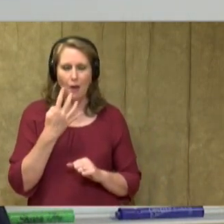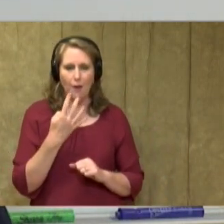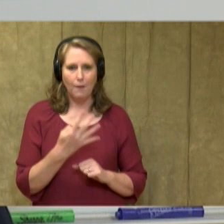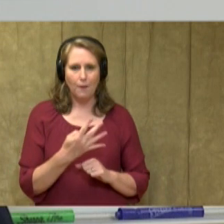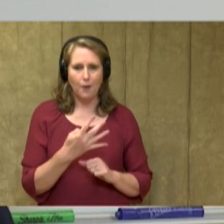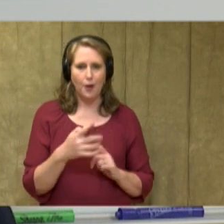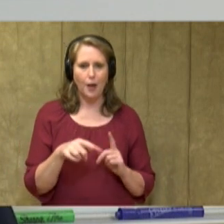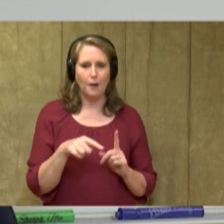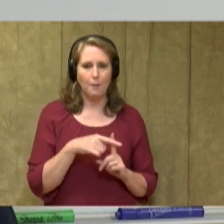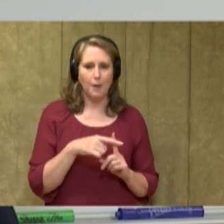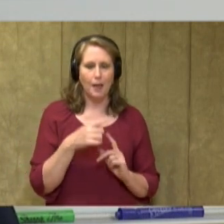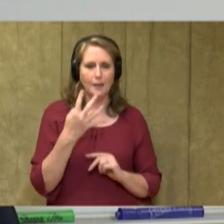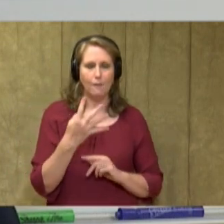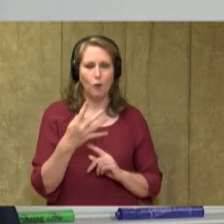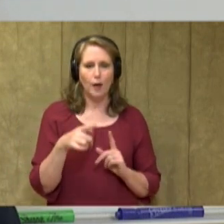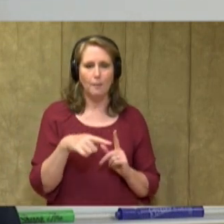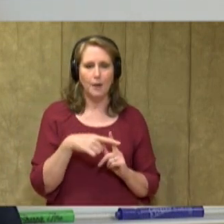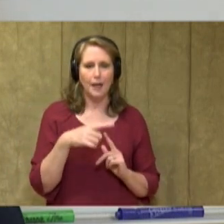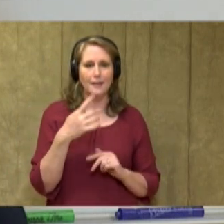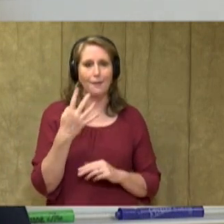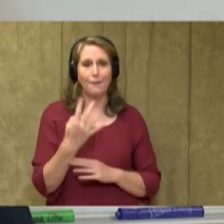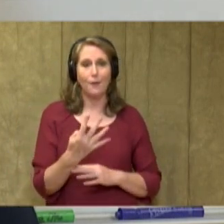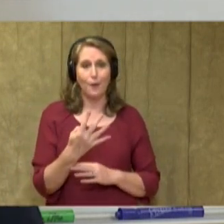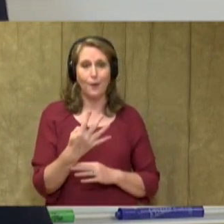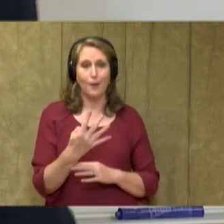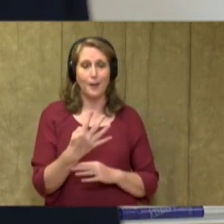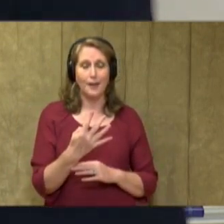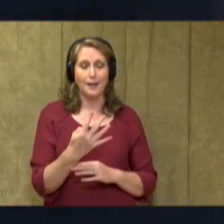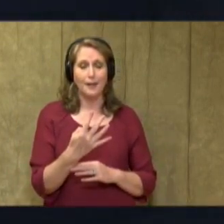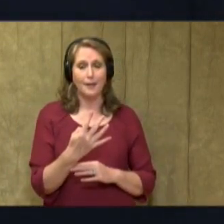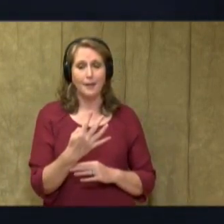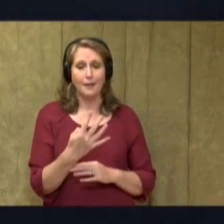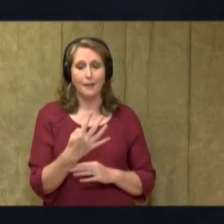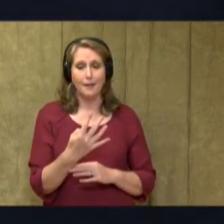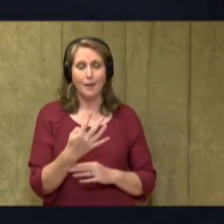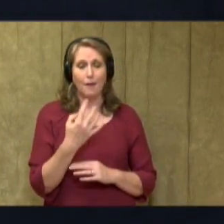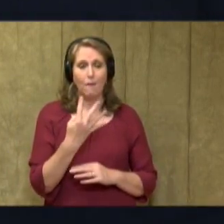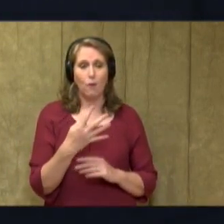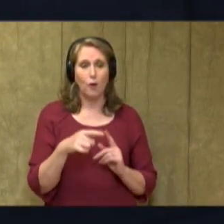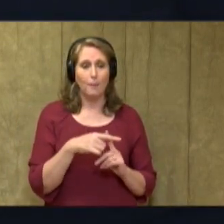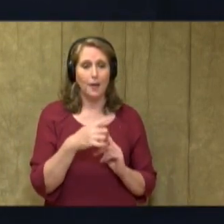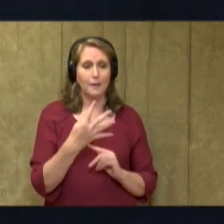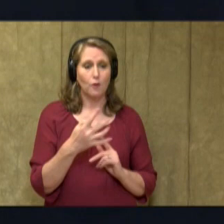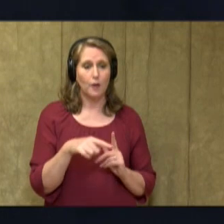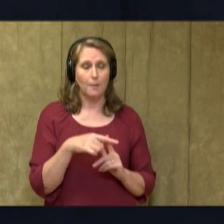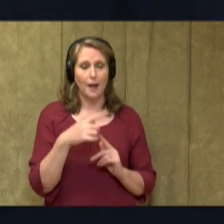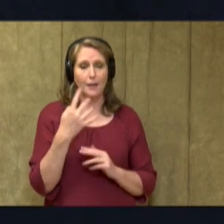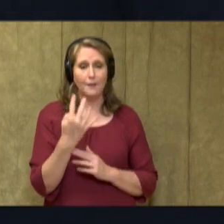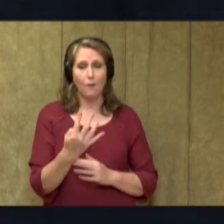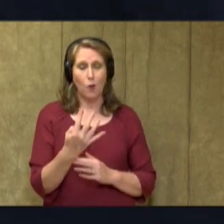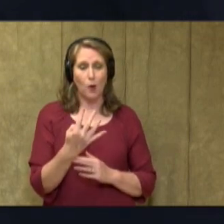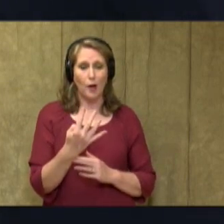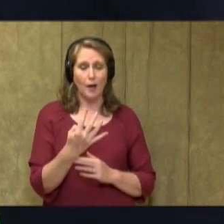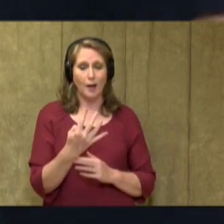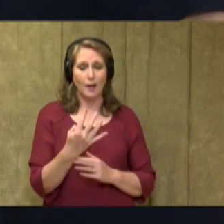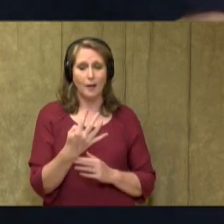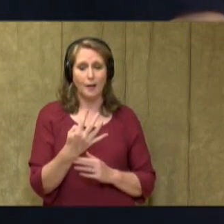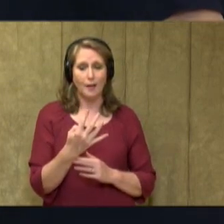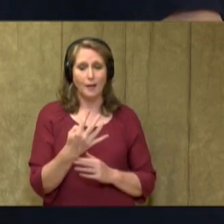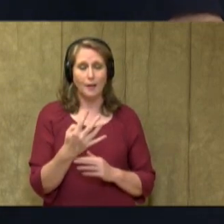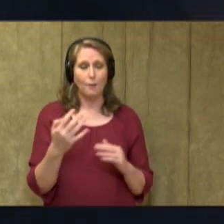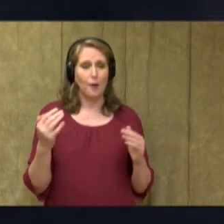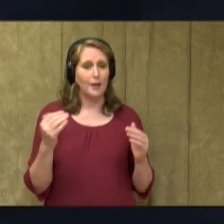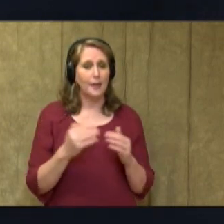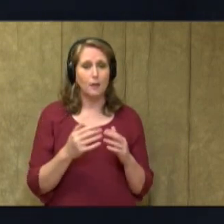4 plus 4 plus 4. 4 plus 4 plus 4. And what would be